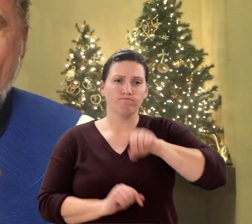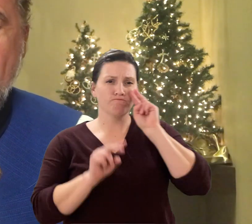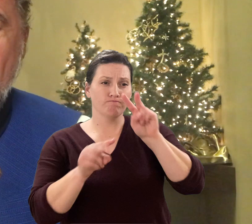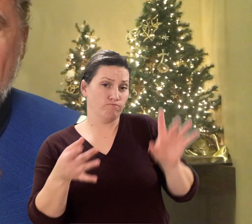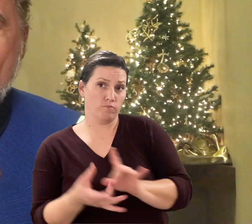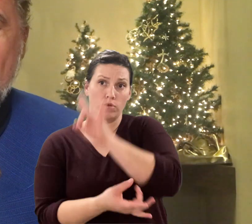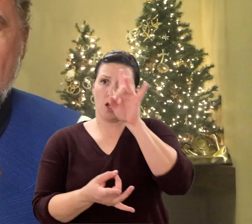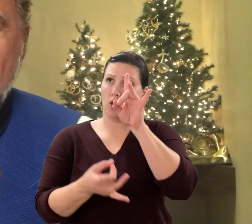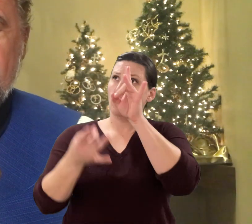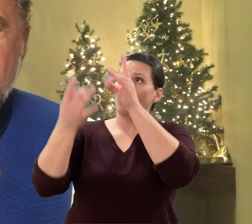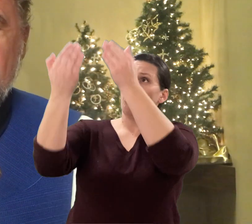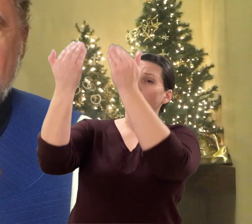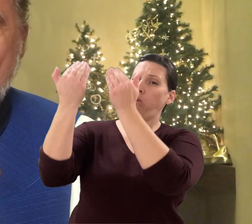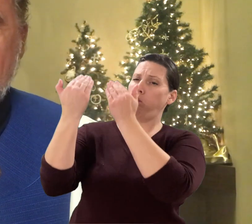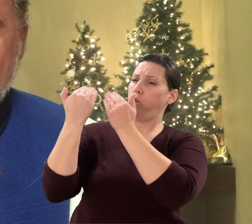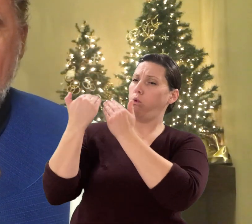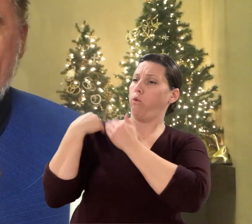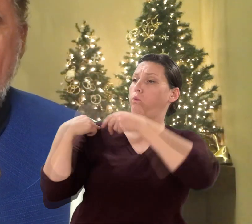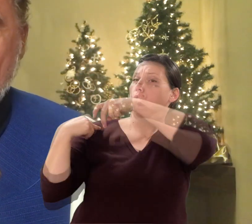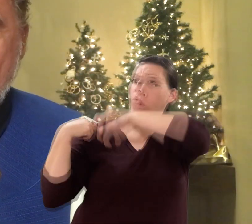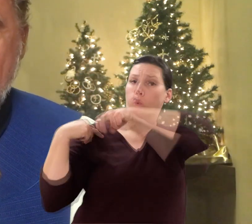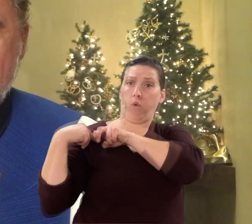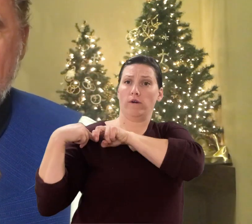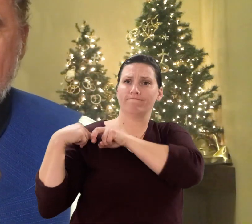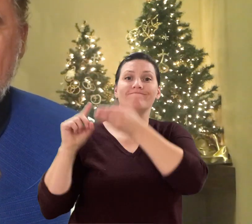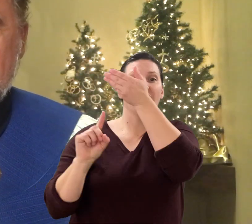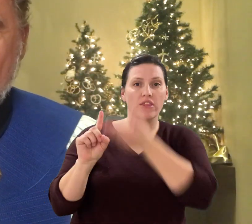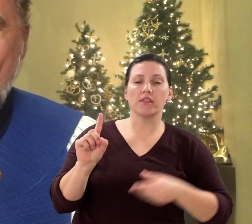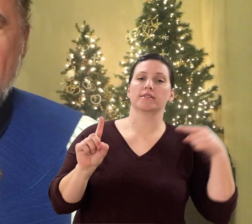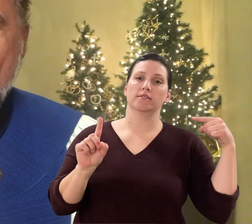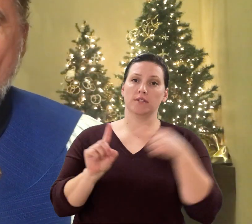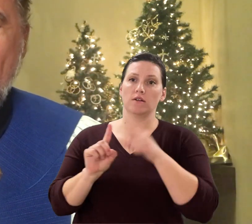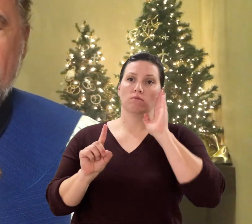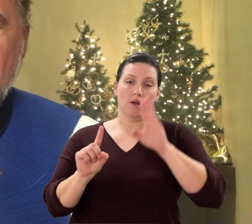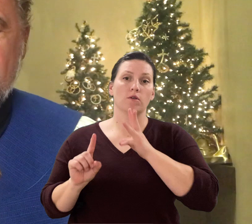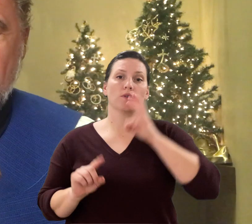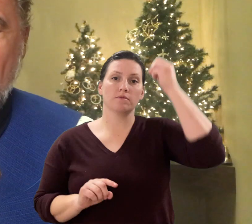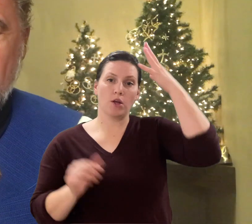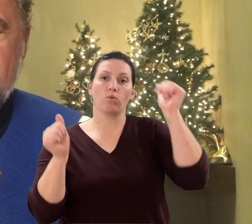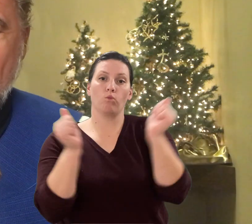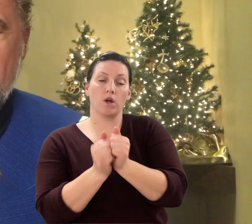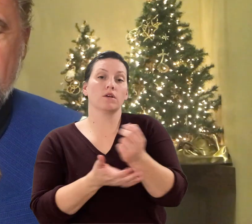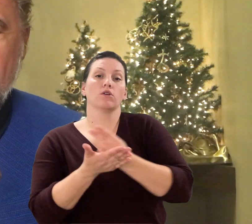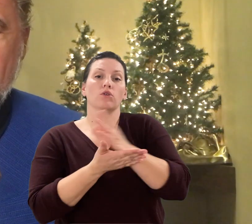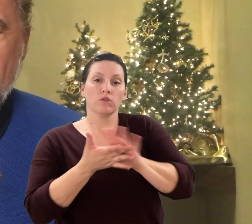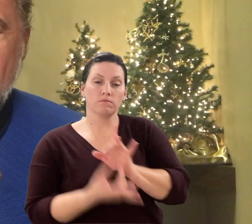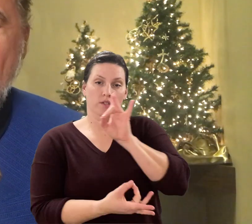'The man on whom you see the Spirit come down and remain is the one who will baptize with the Holy